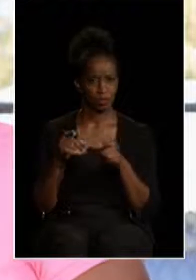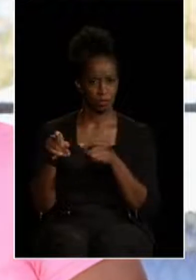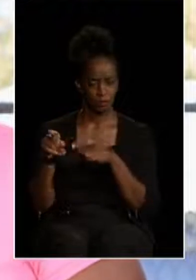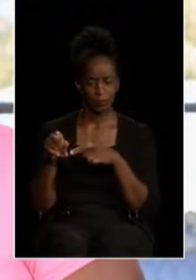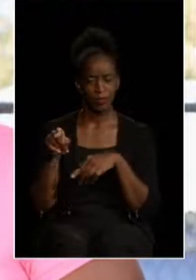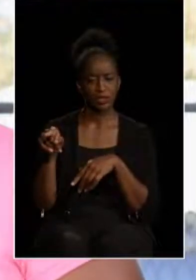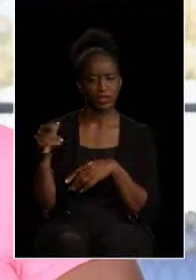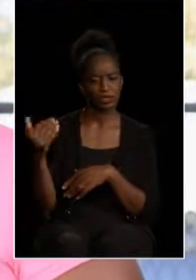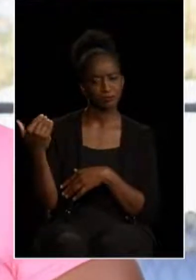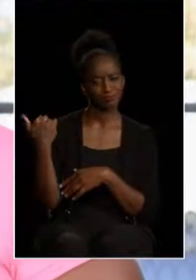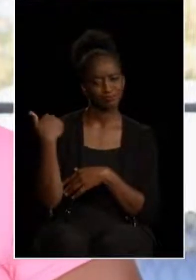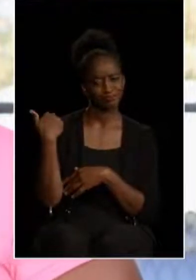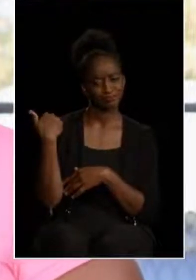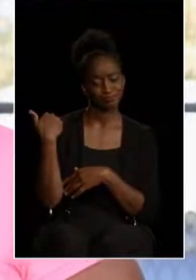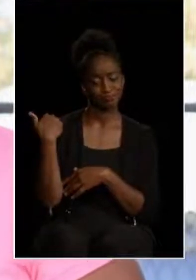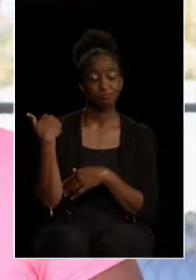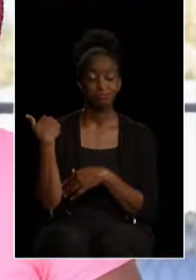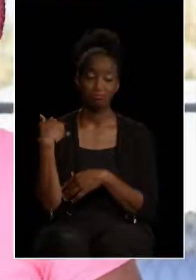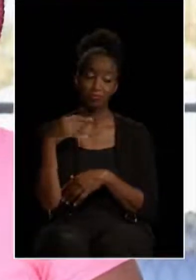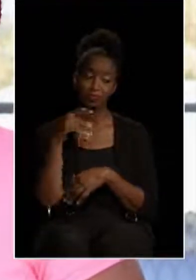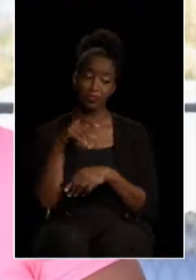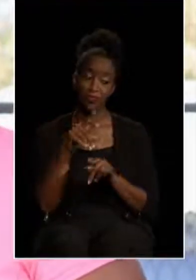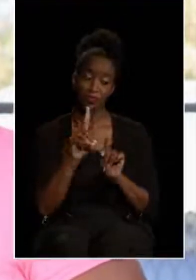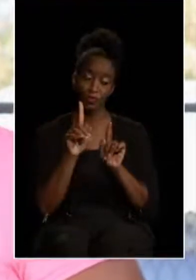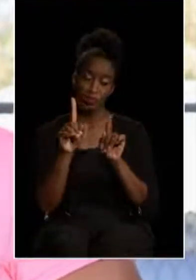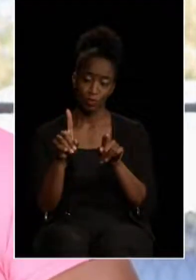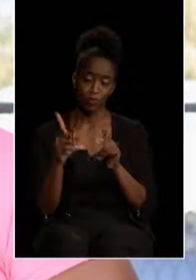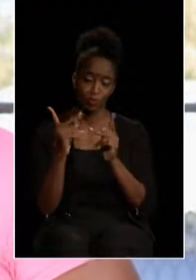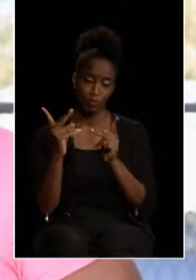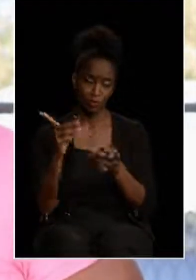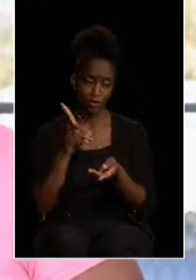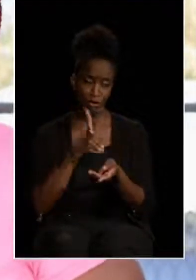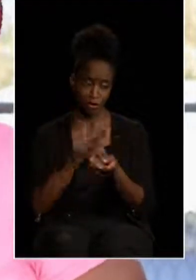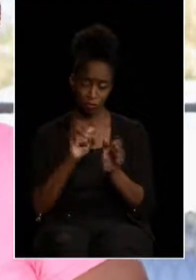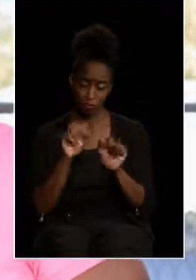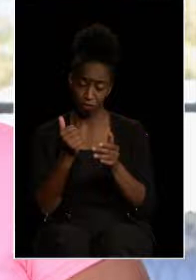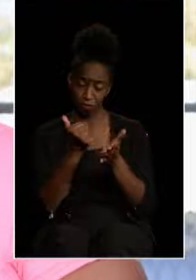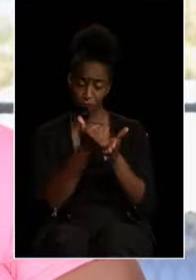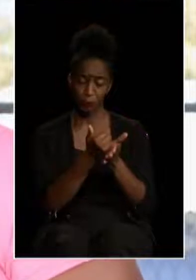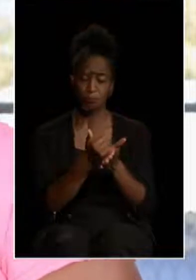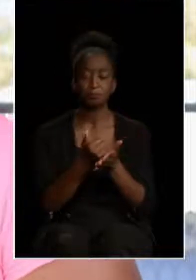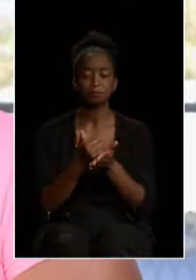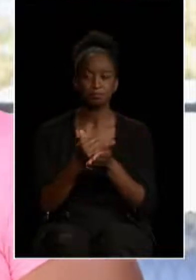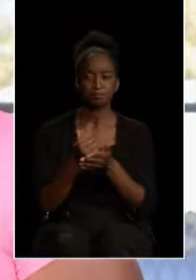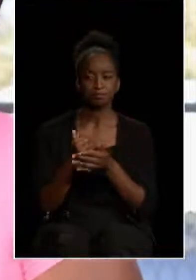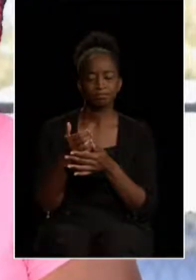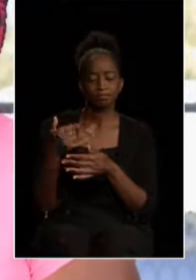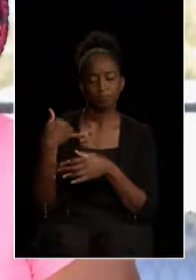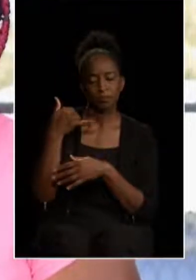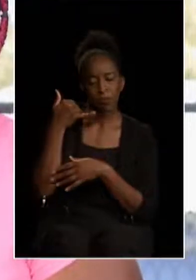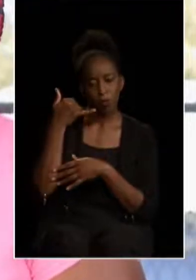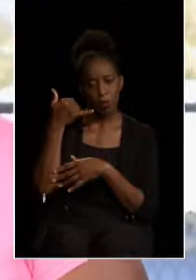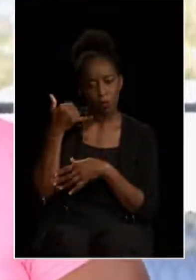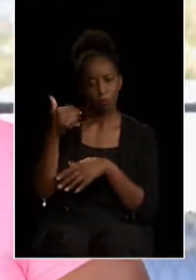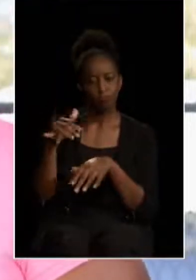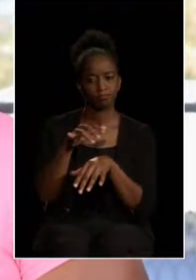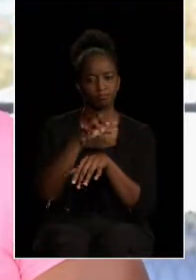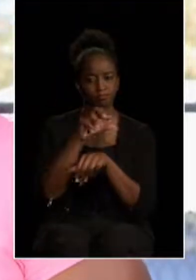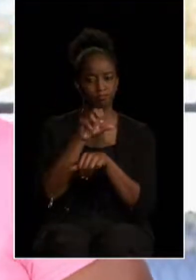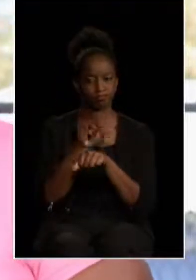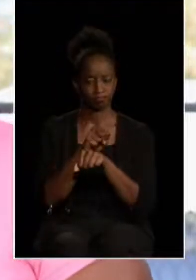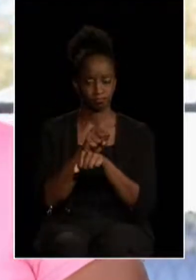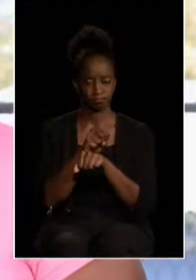me, well, you have to seek help. And she gave me the number to call, and I called. and I get an appointment,